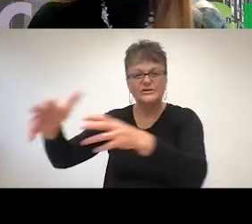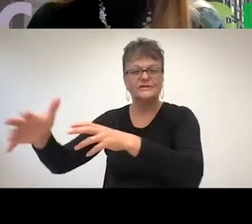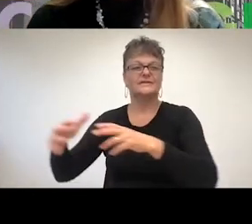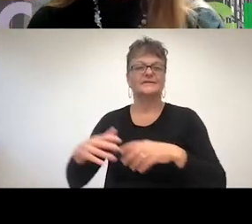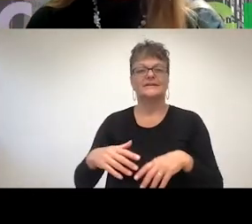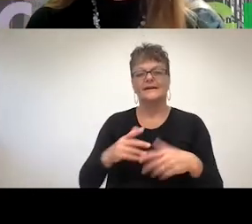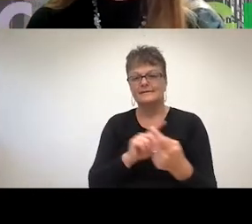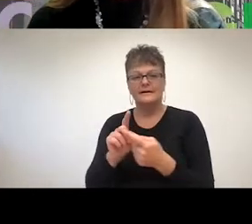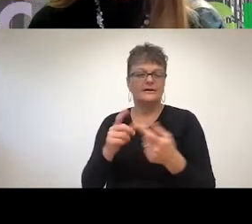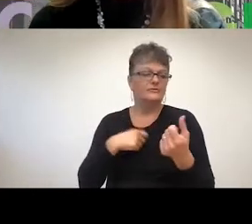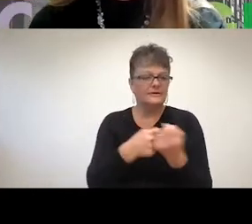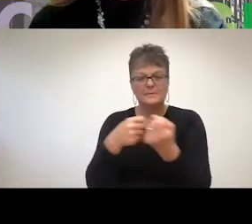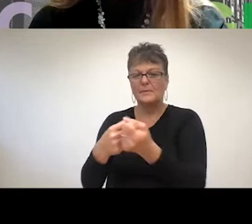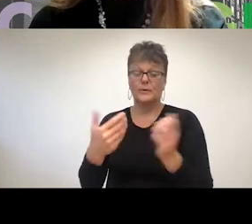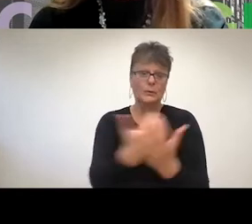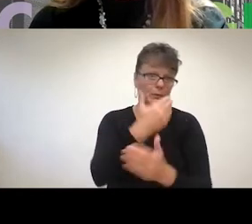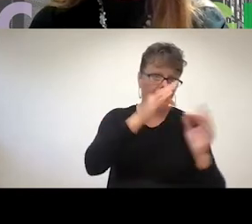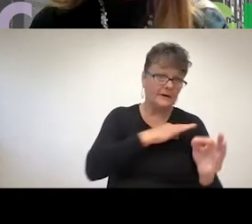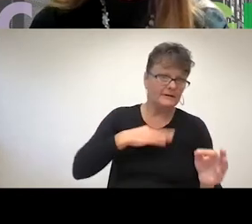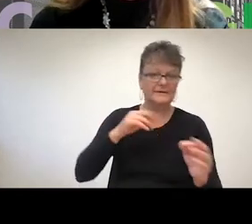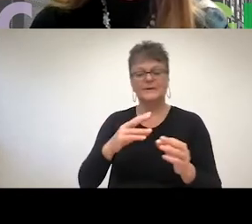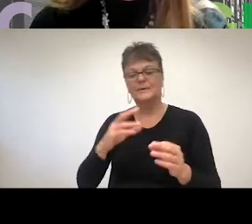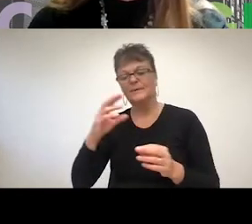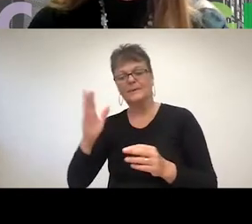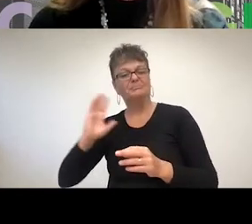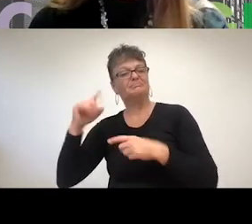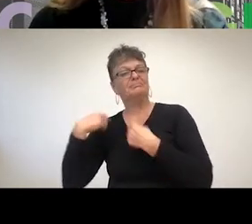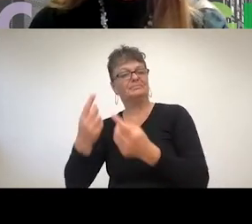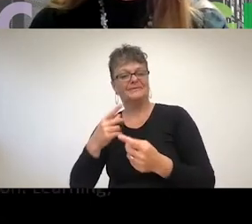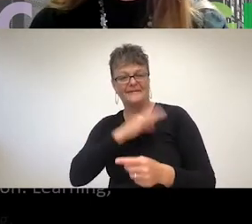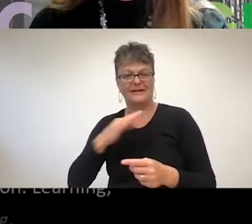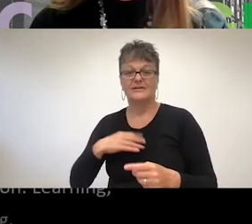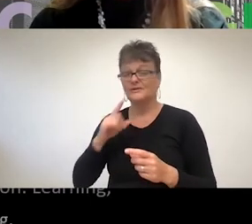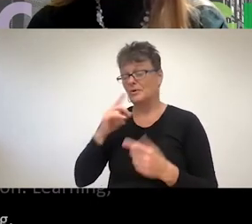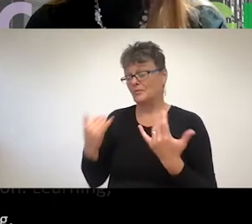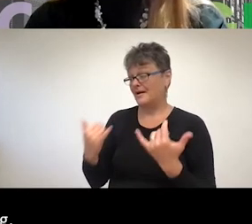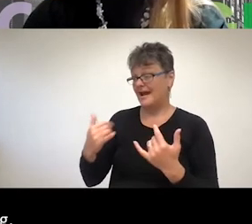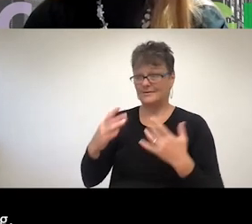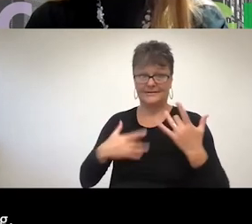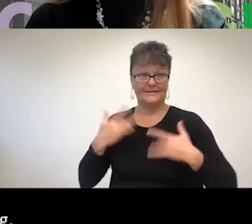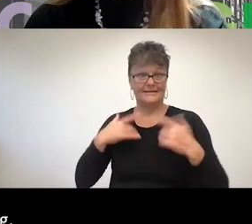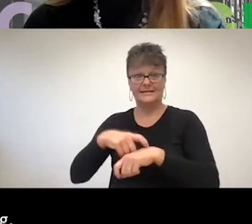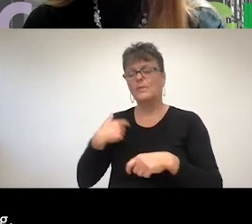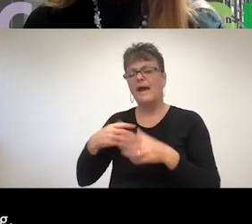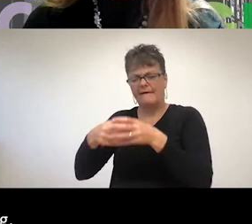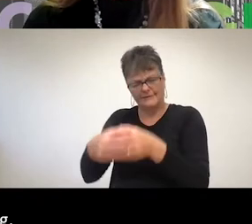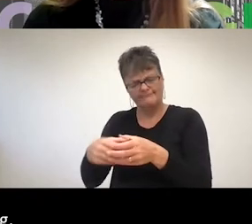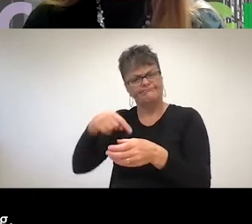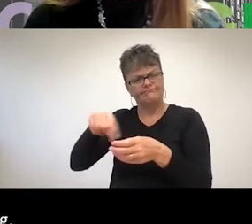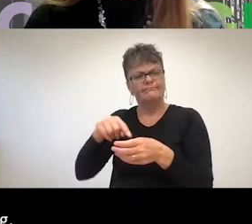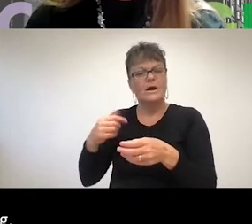returning, back to campus in the new school year. It's an exciting time in the TLX. In addition to our core team, we now have 7 new